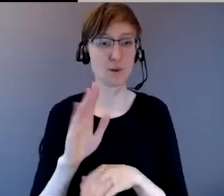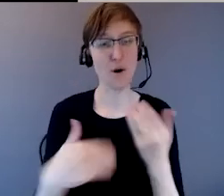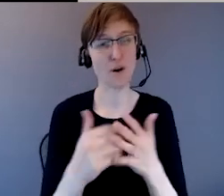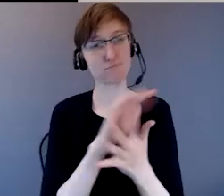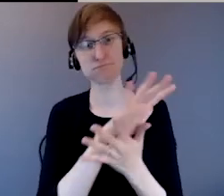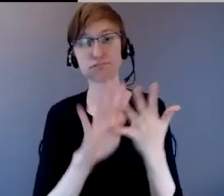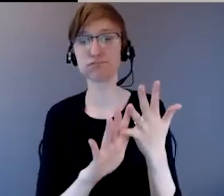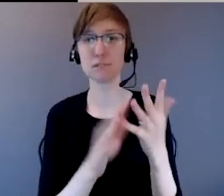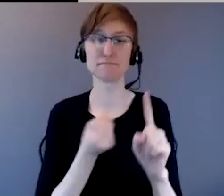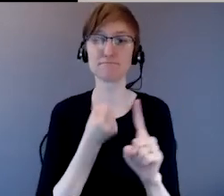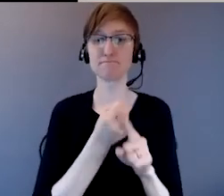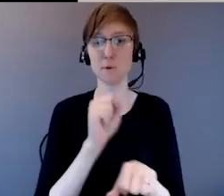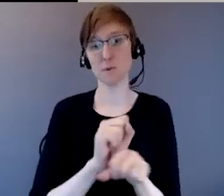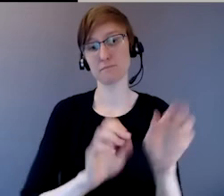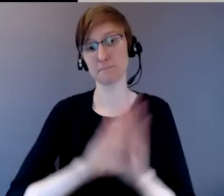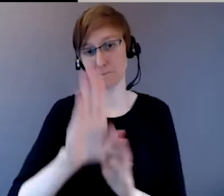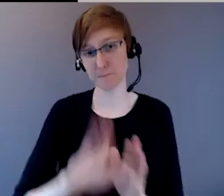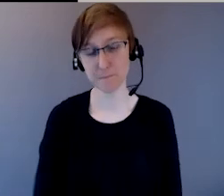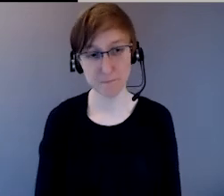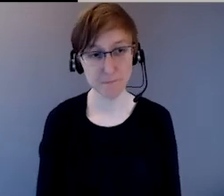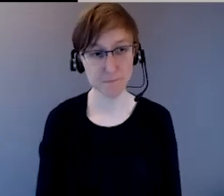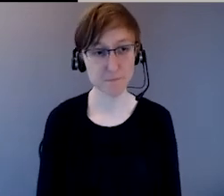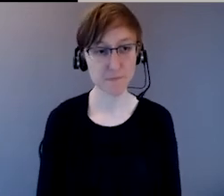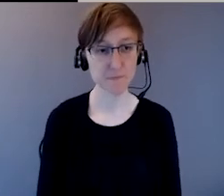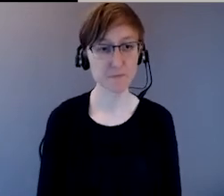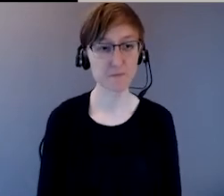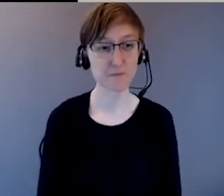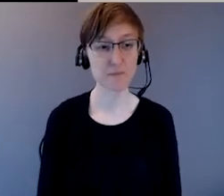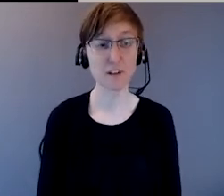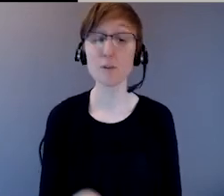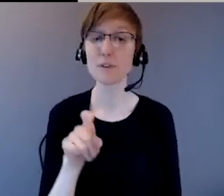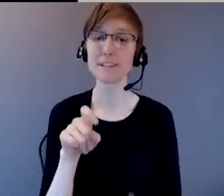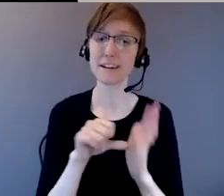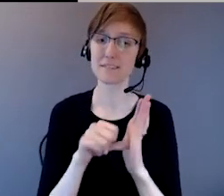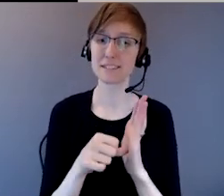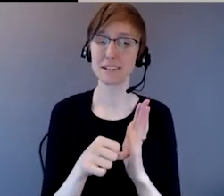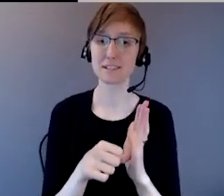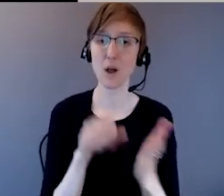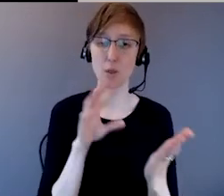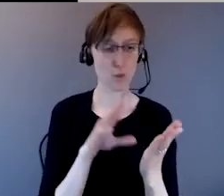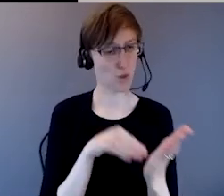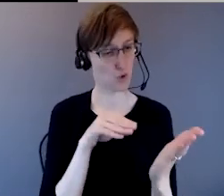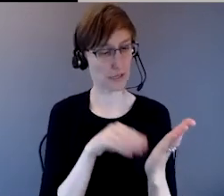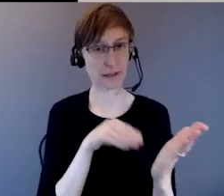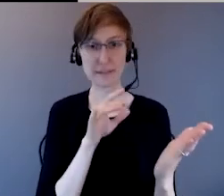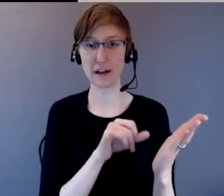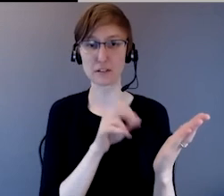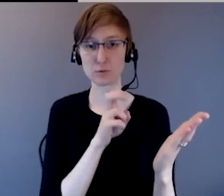work. There needs to be a greater emphasis on the journey of learning, on the actual journey of